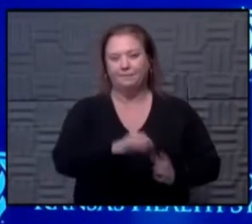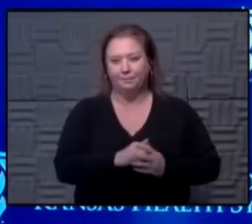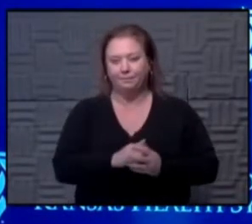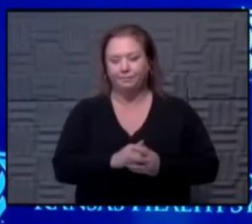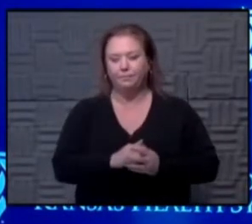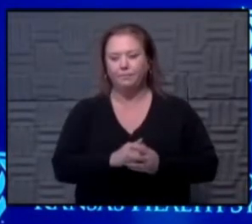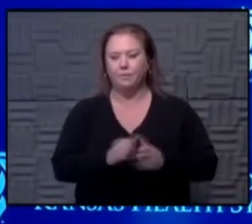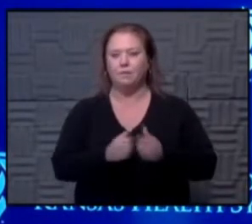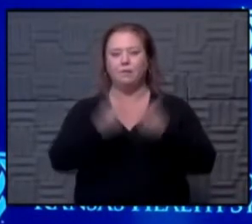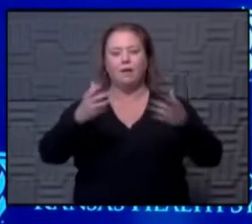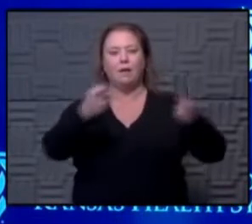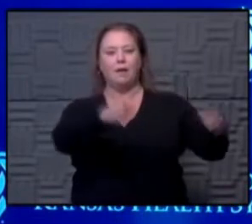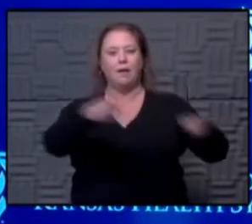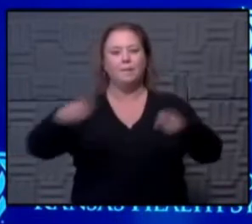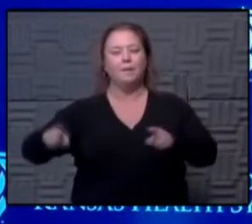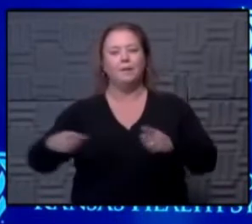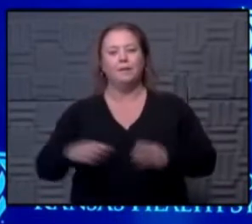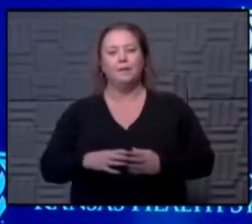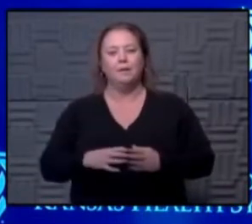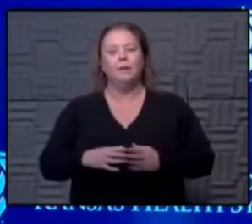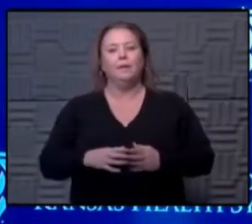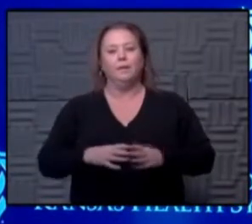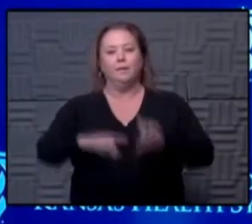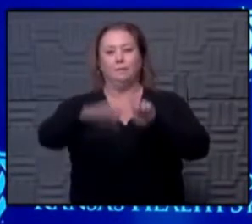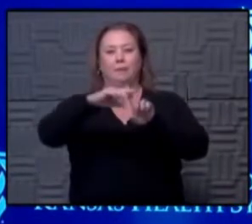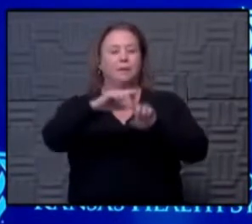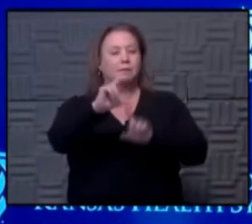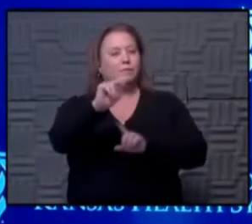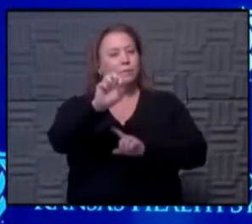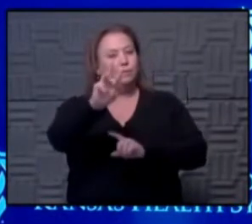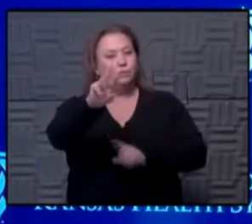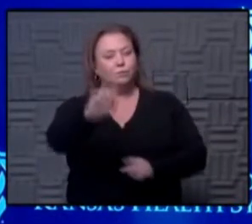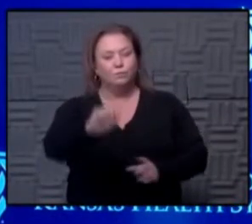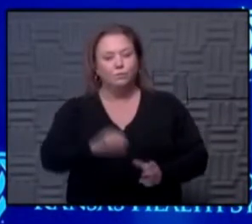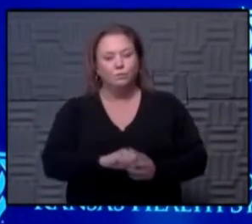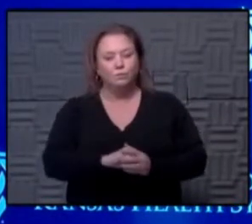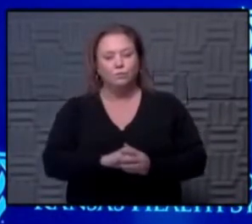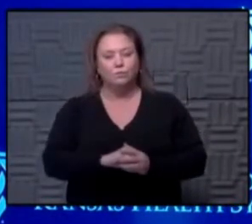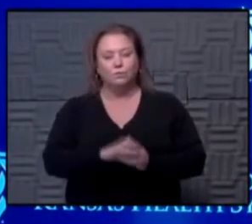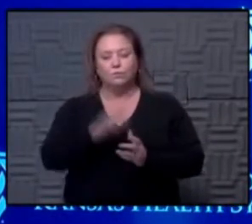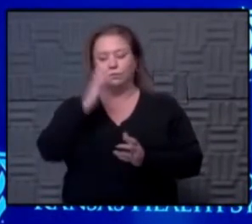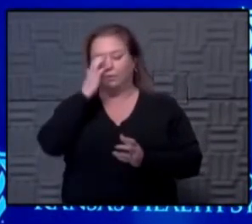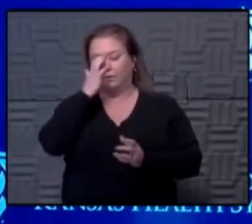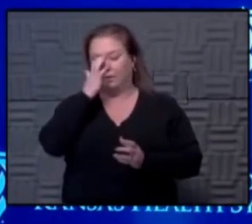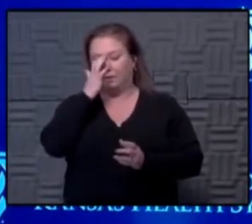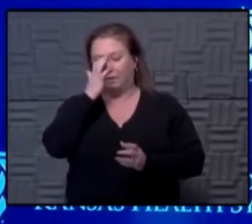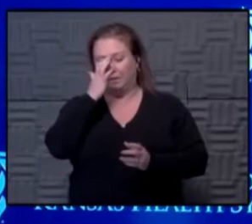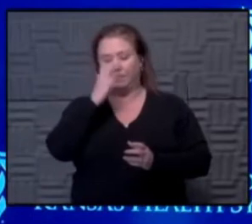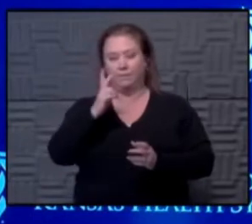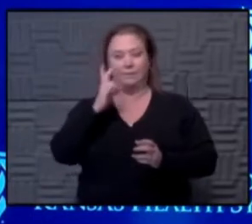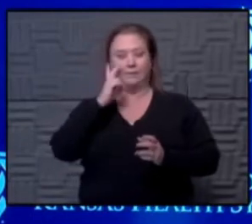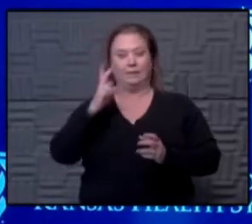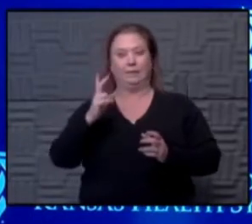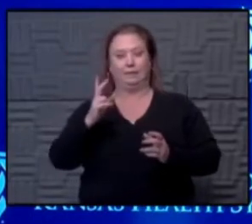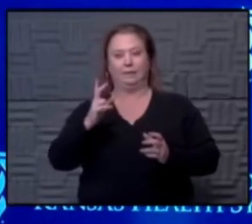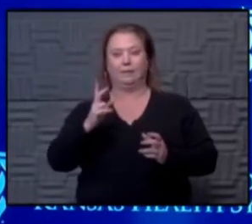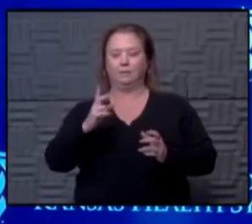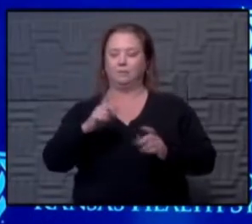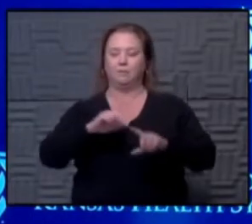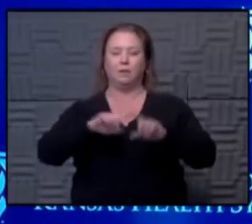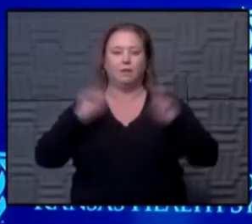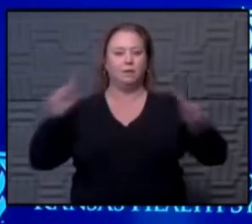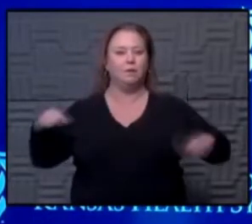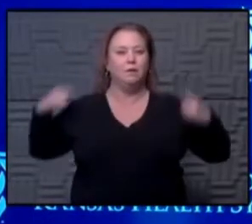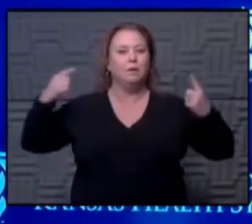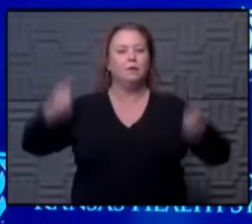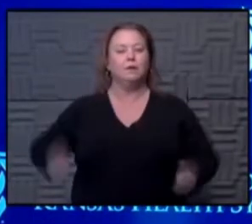think all in all, very, very positive news. We've talked, I think, a lot about light at the end of the tunnel, but a long tunnel, and